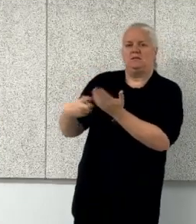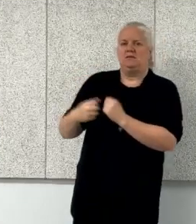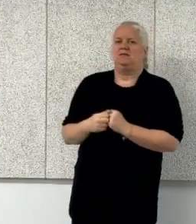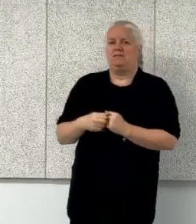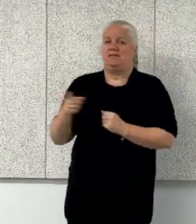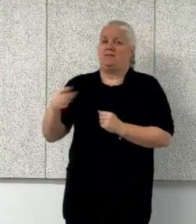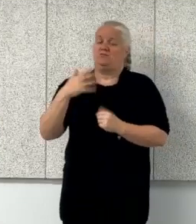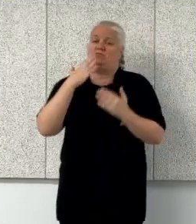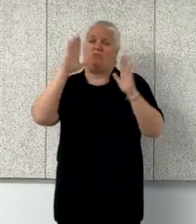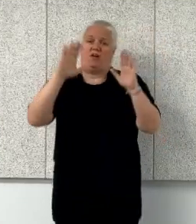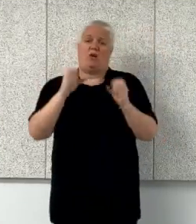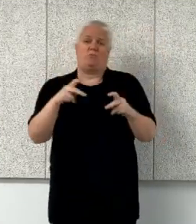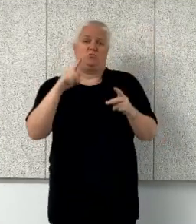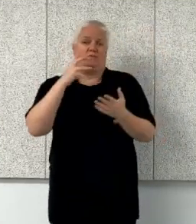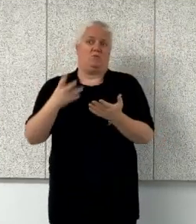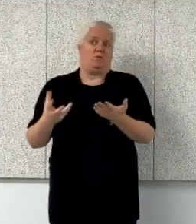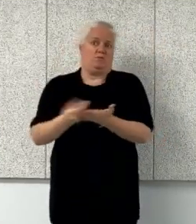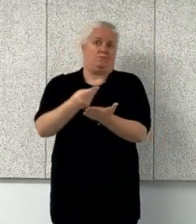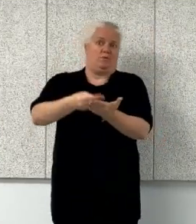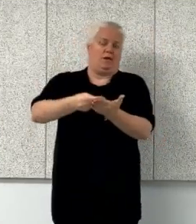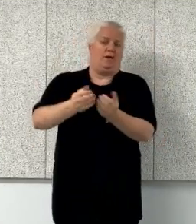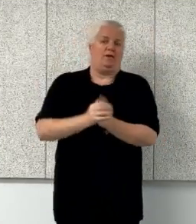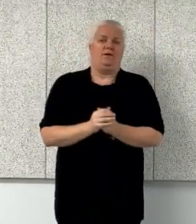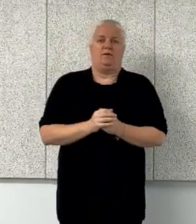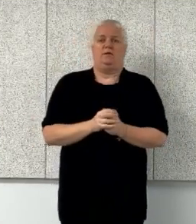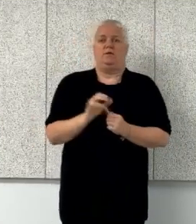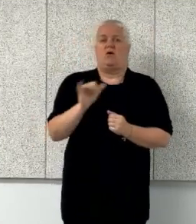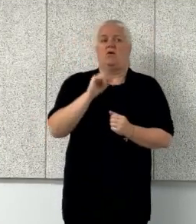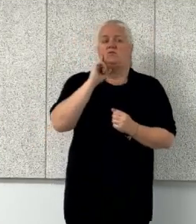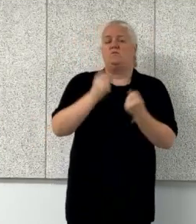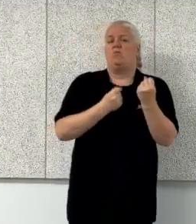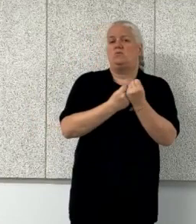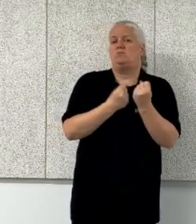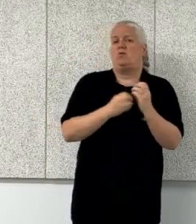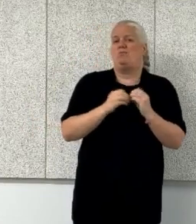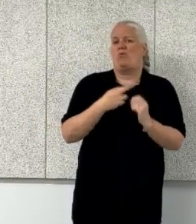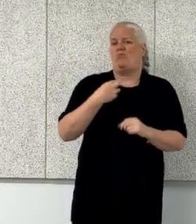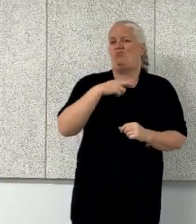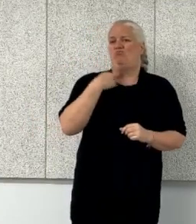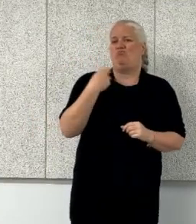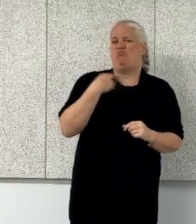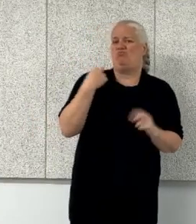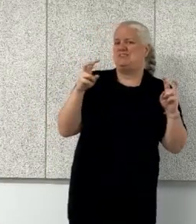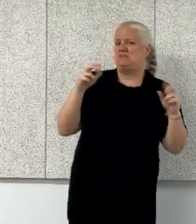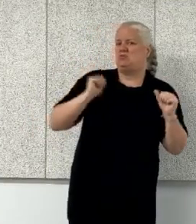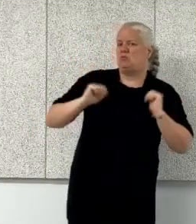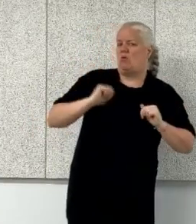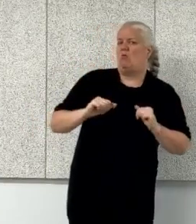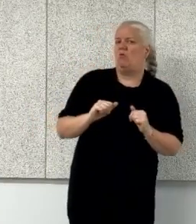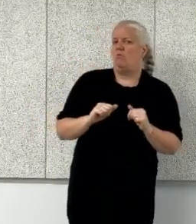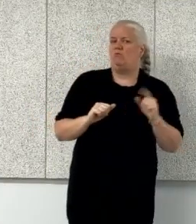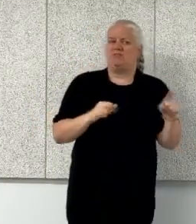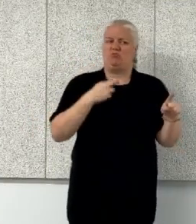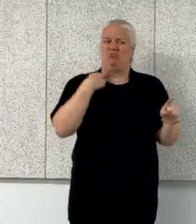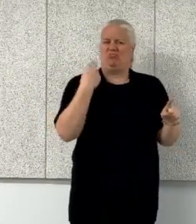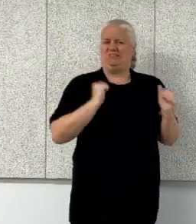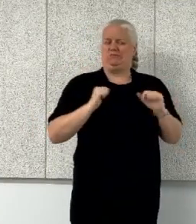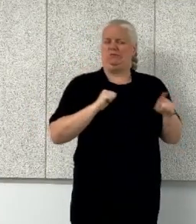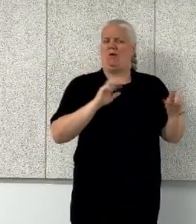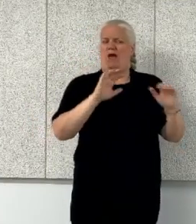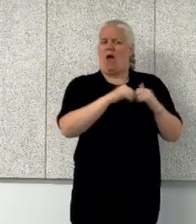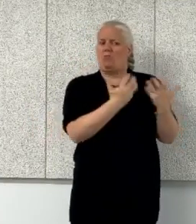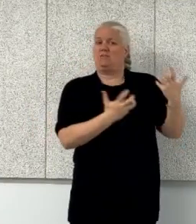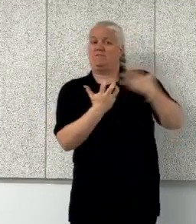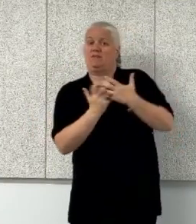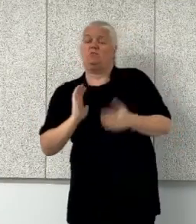revenue, but also for backing the more risky shows to say, how does this fit into this mission? How does this fit into this collection of values as a